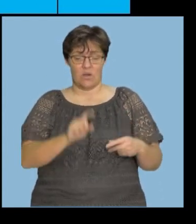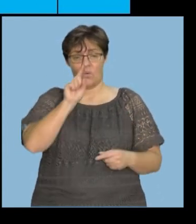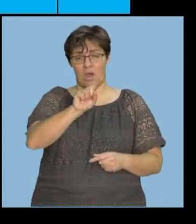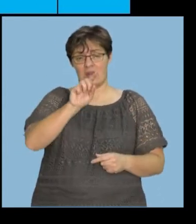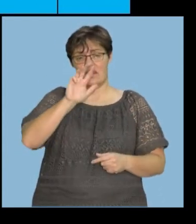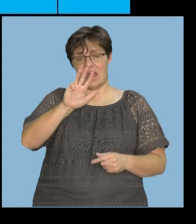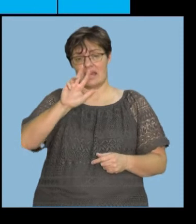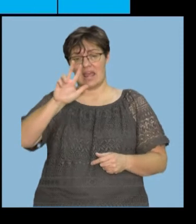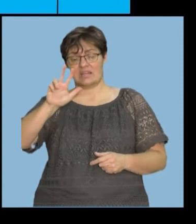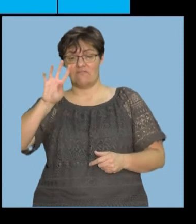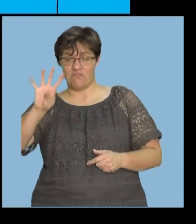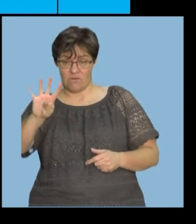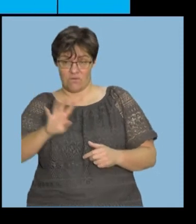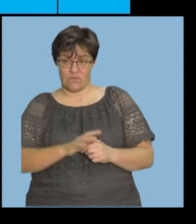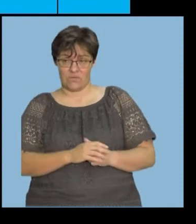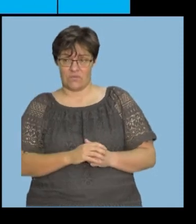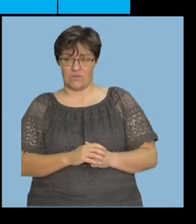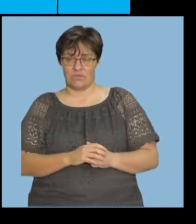1984, you can see